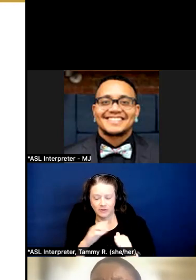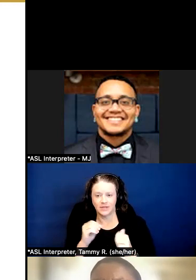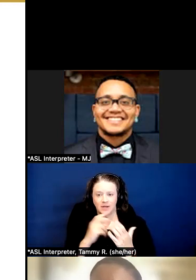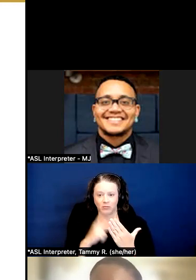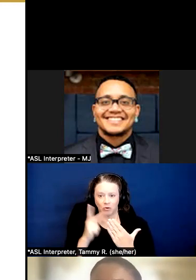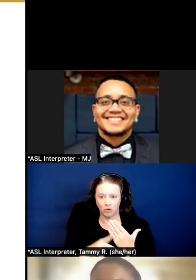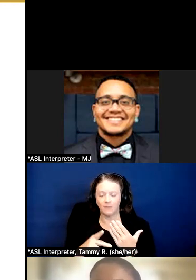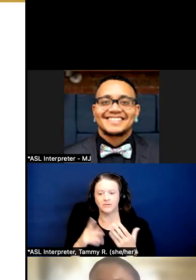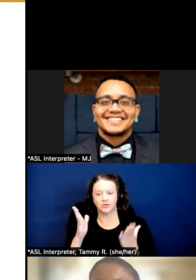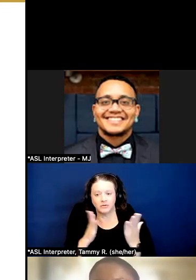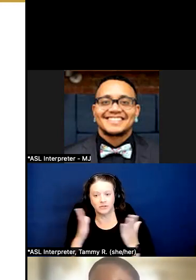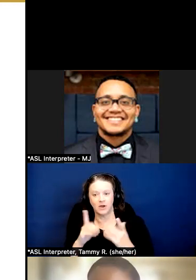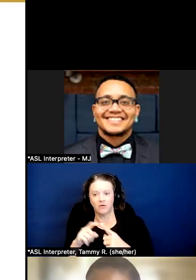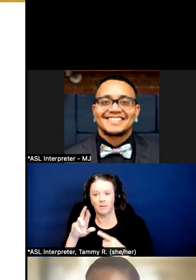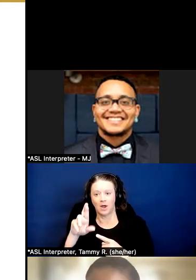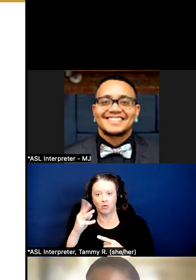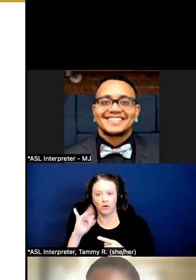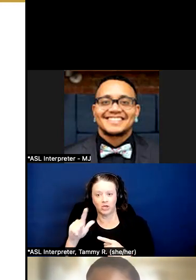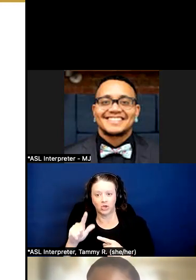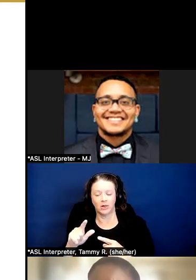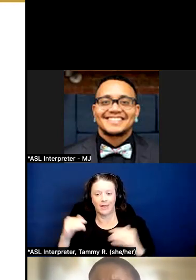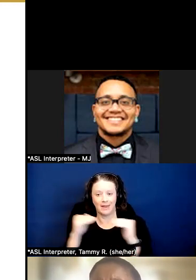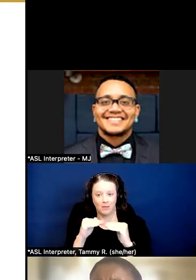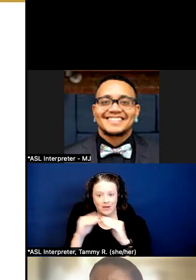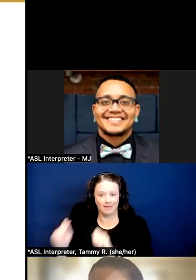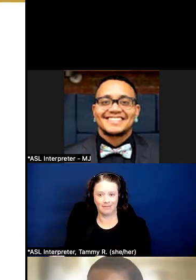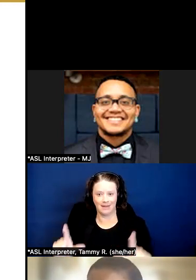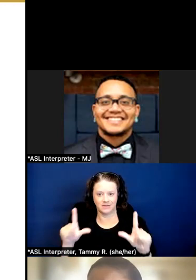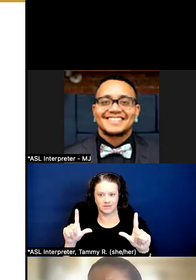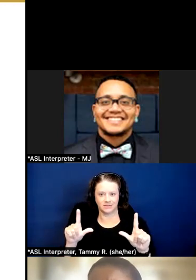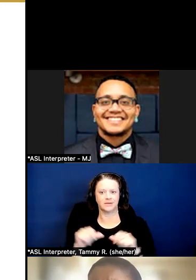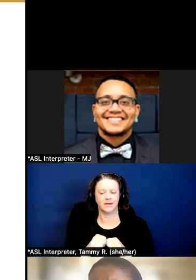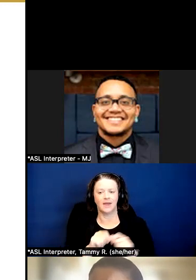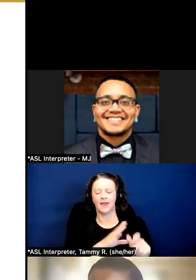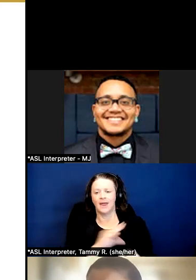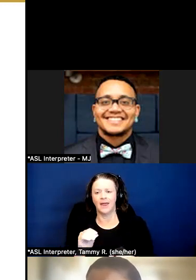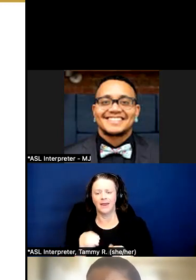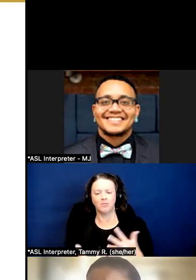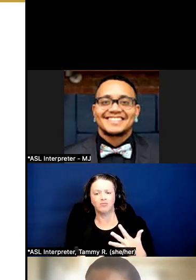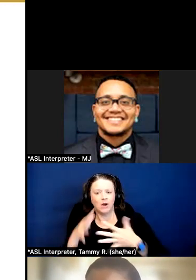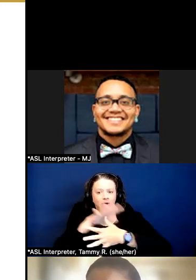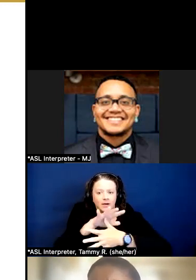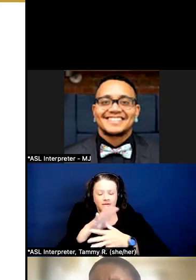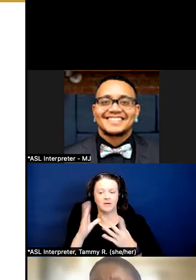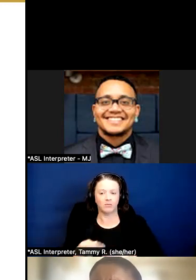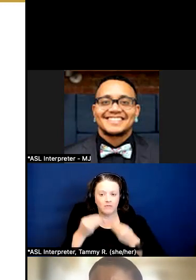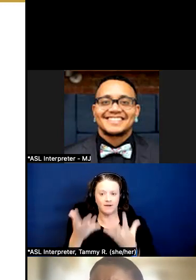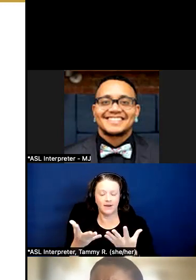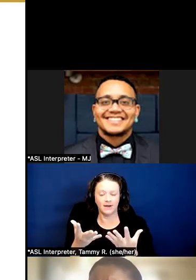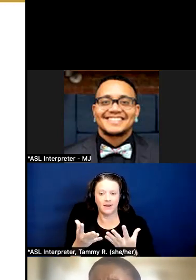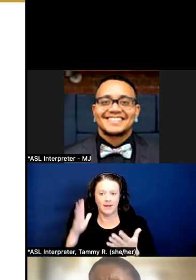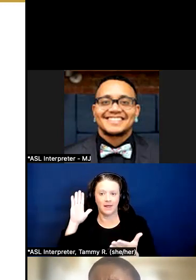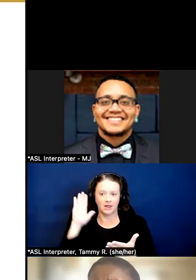from a racial equity lens. And finally, prioritizing the provision of